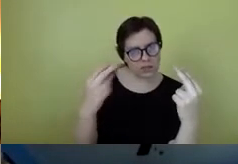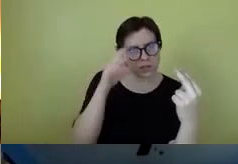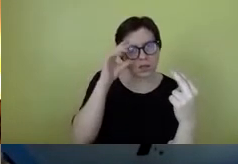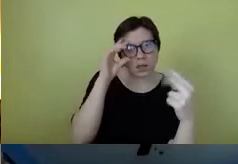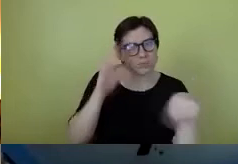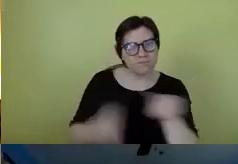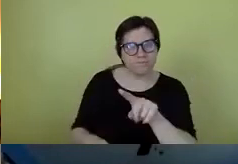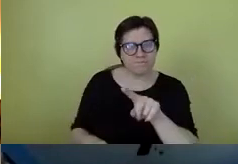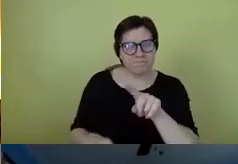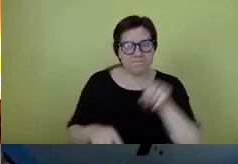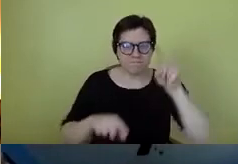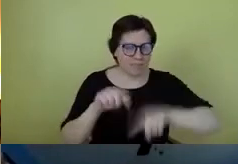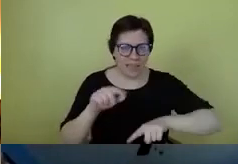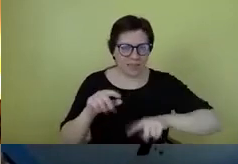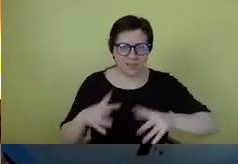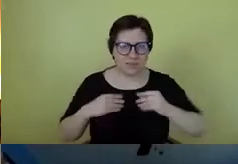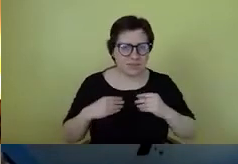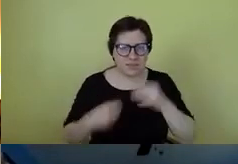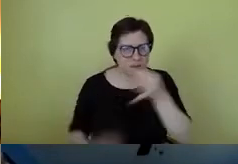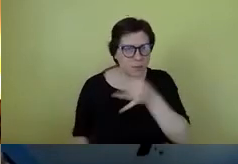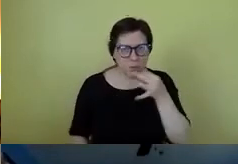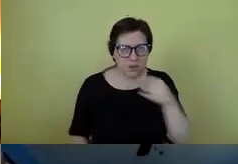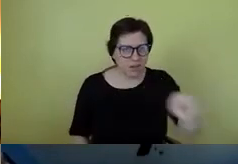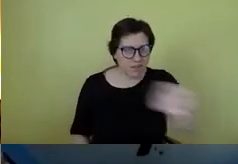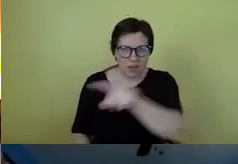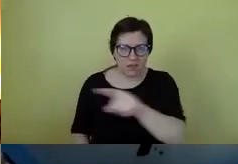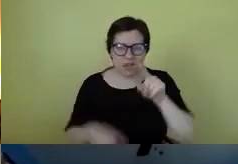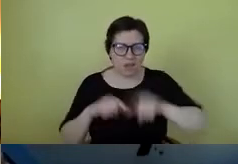they can't go to communion. And that's very